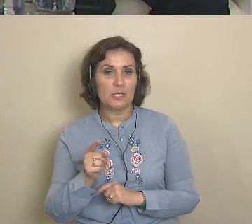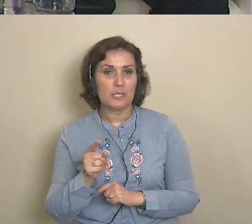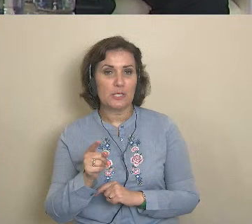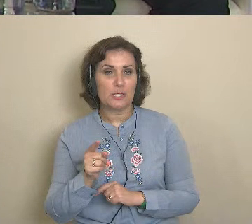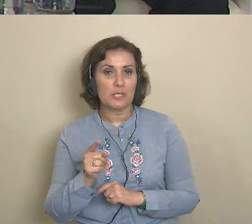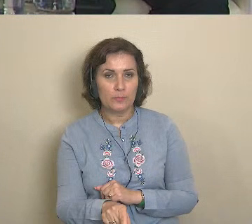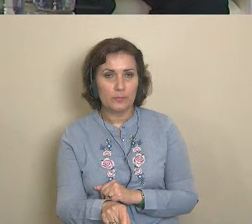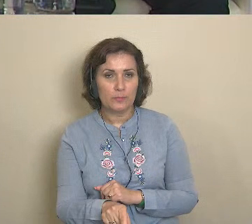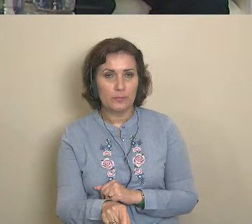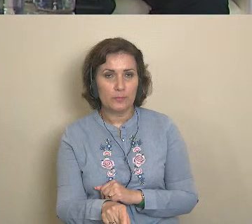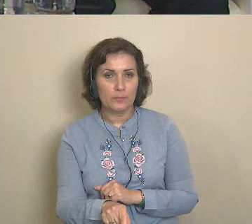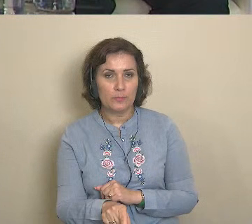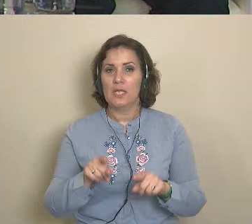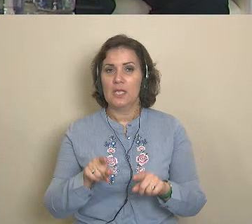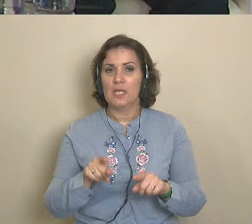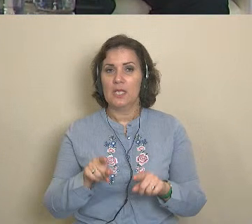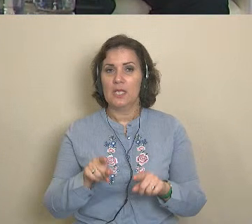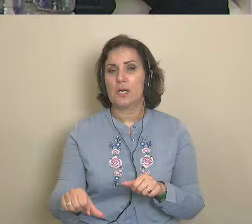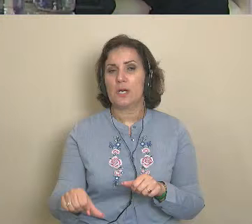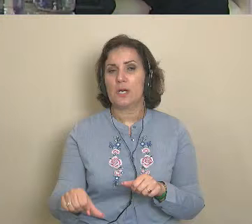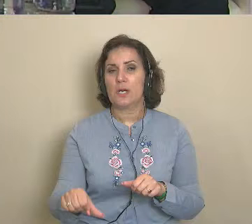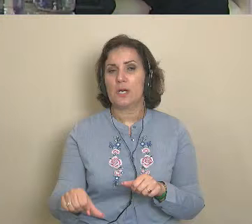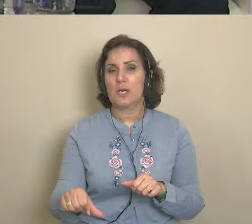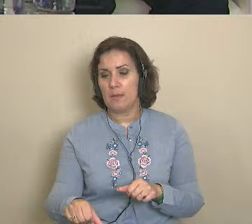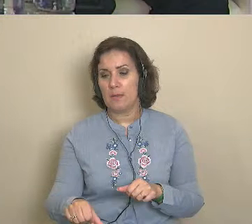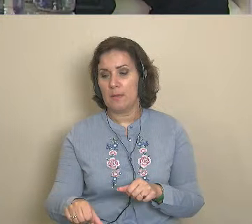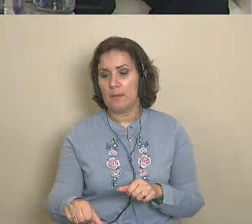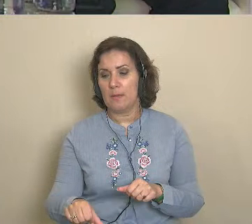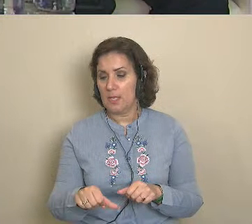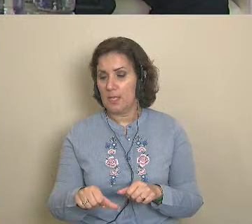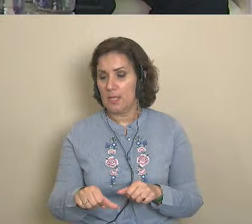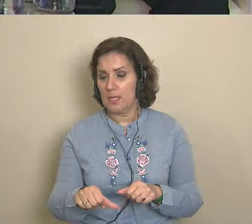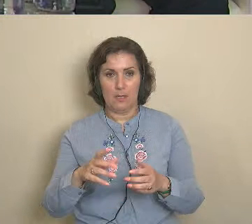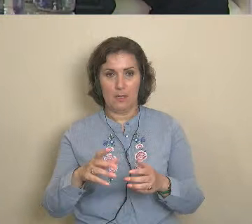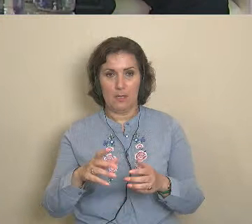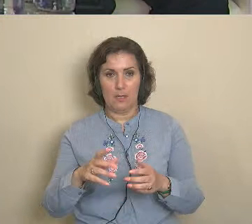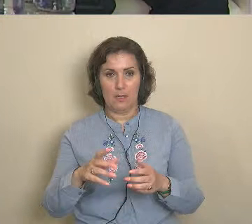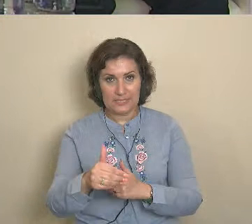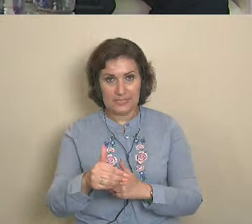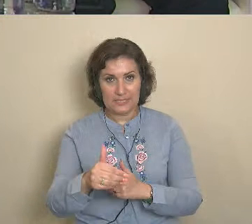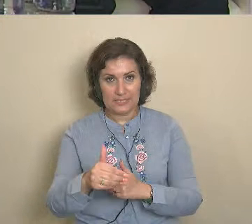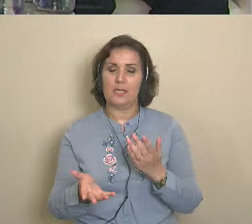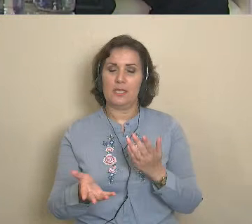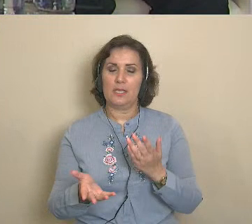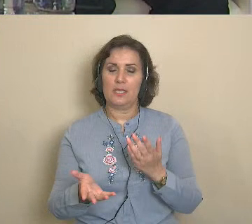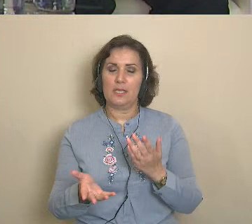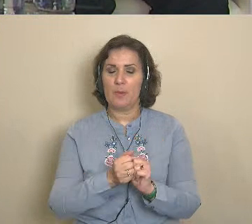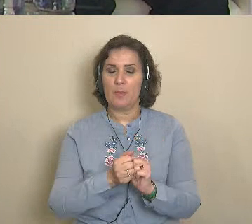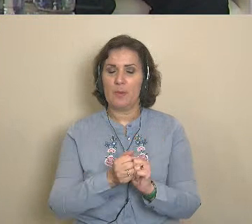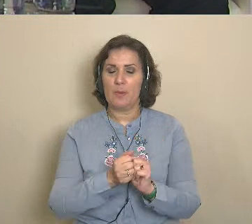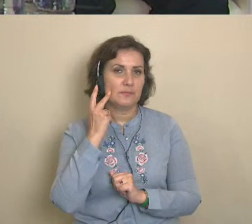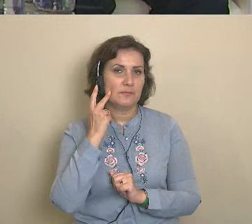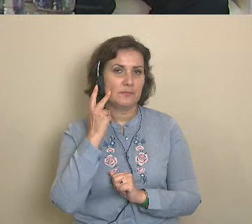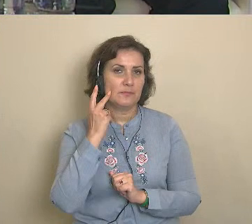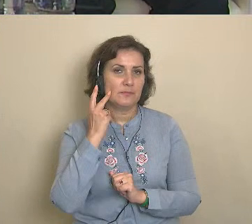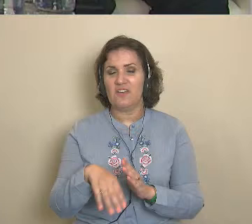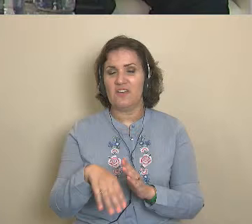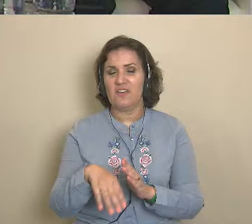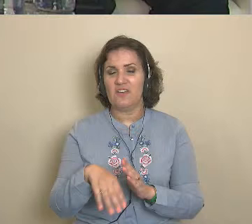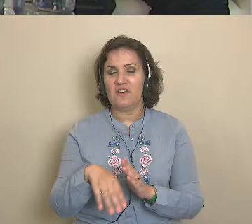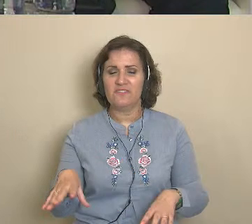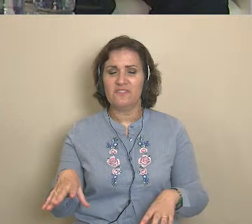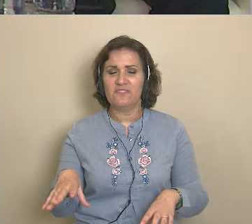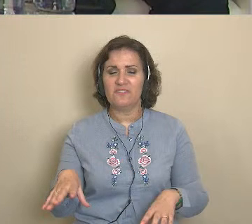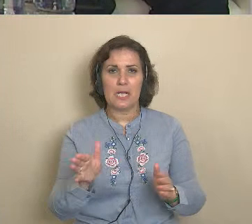vote, but they to do it separately in a different area. But if you